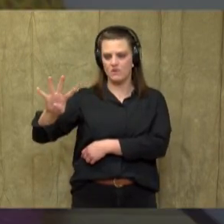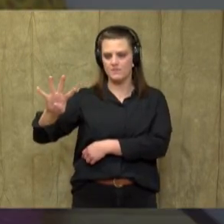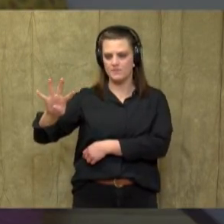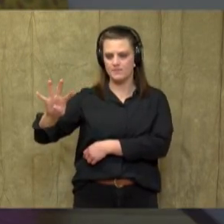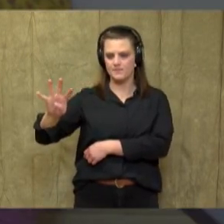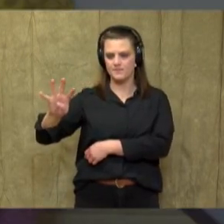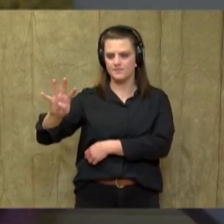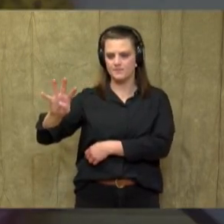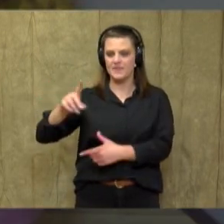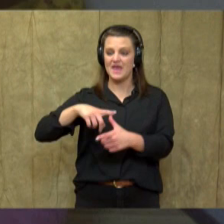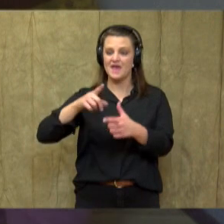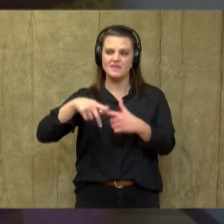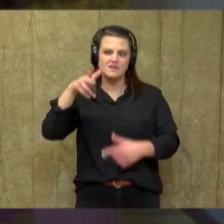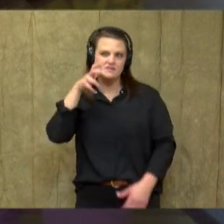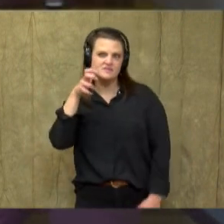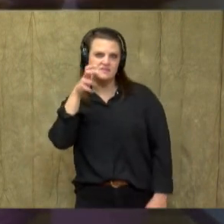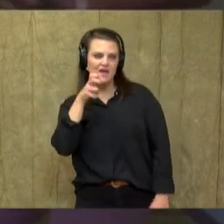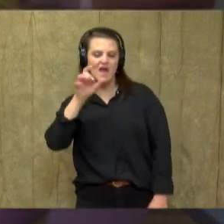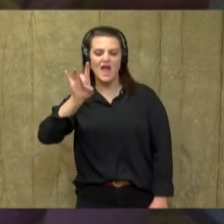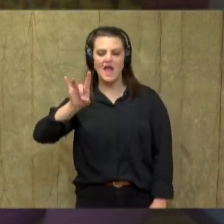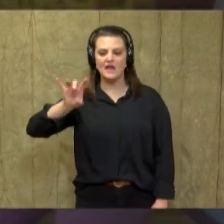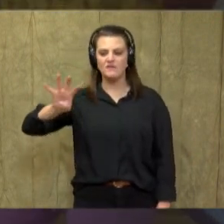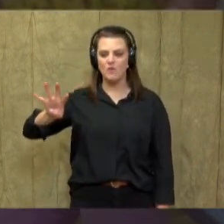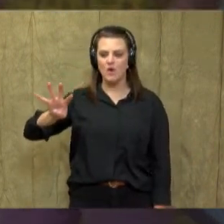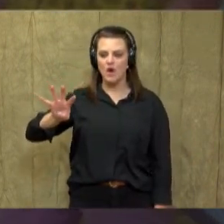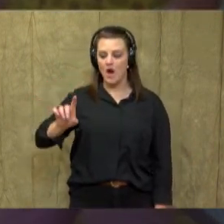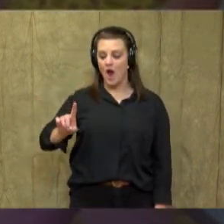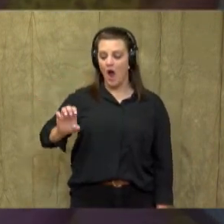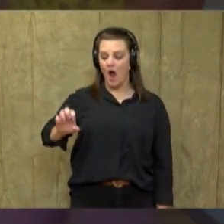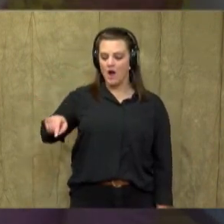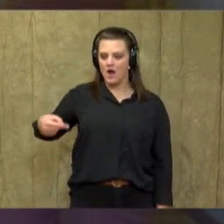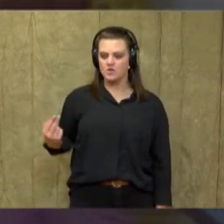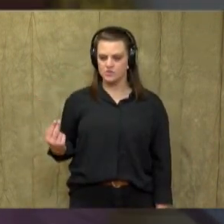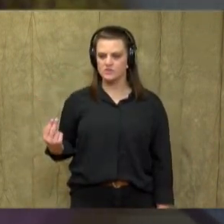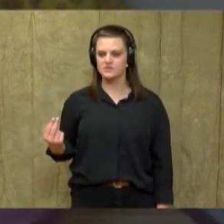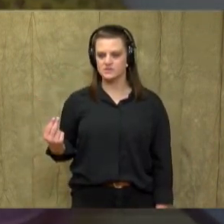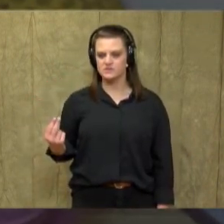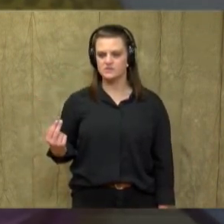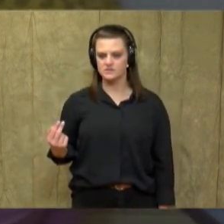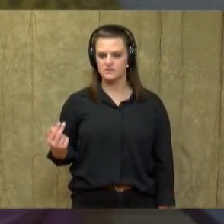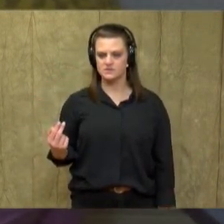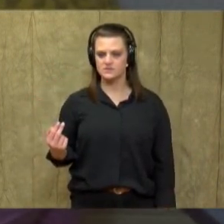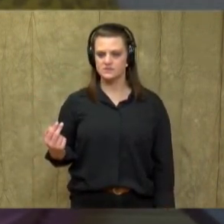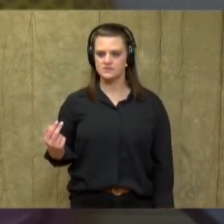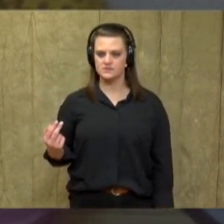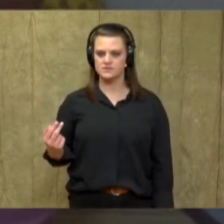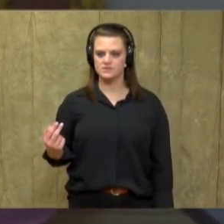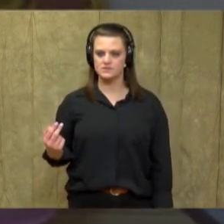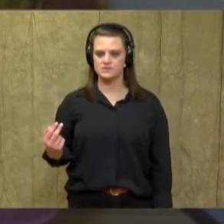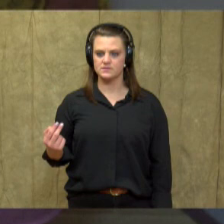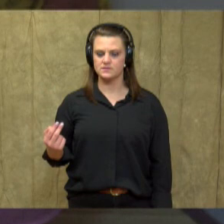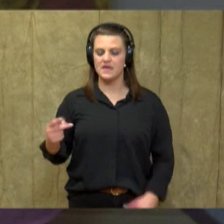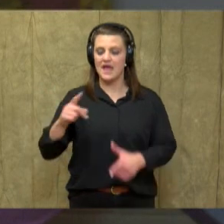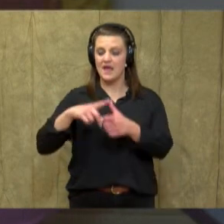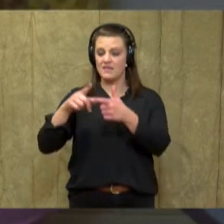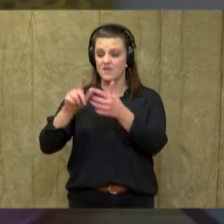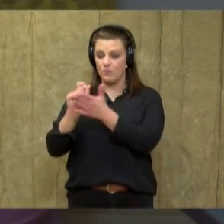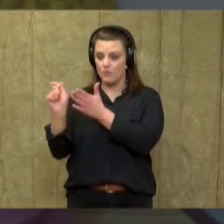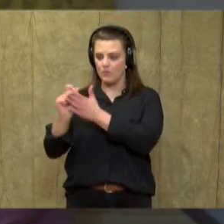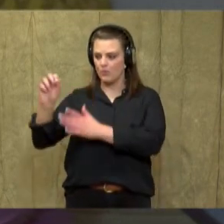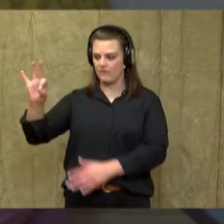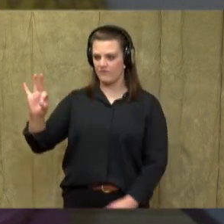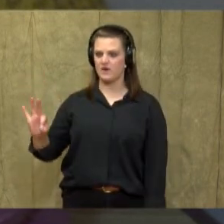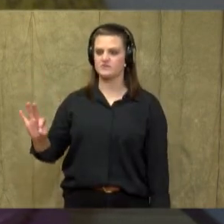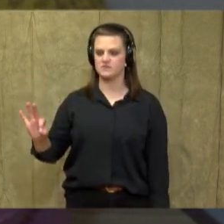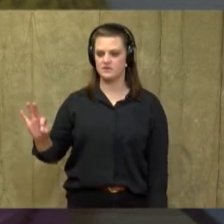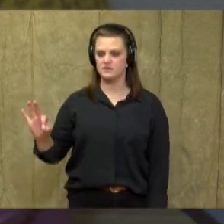0.84, and it sounds like 84 hundredths. You could, and then I want you to write the fraction for